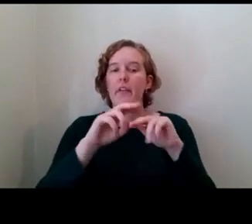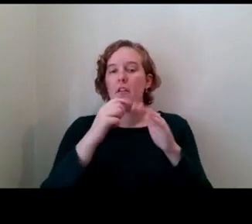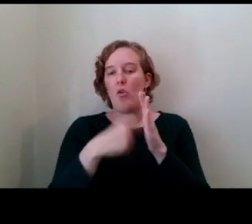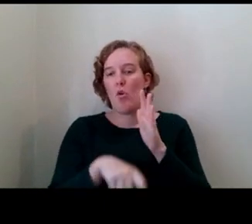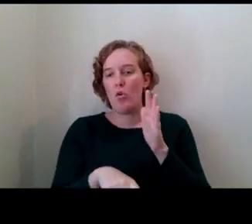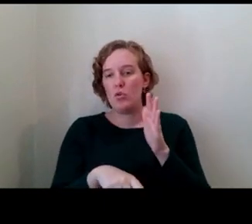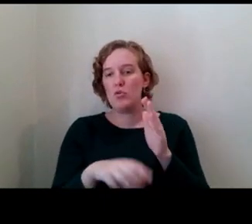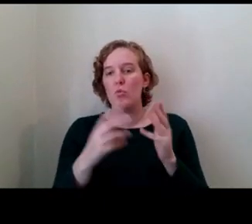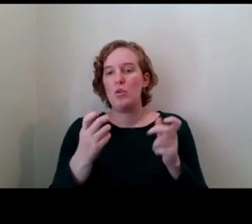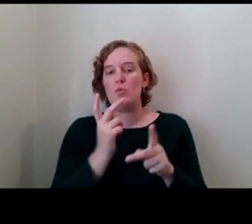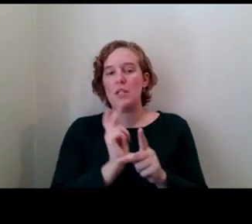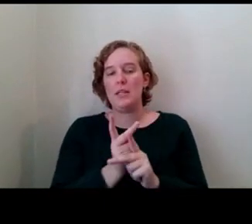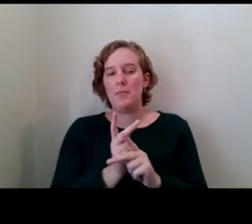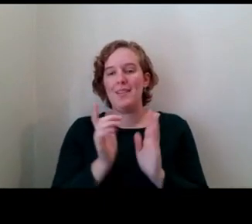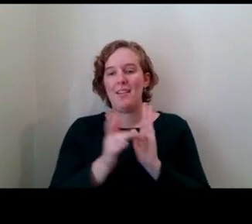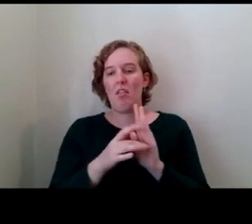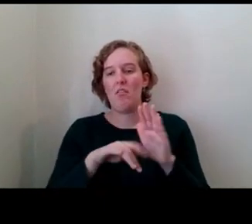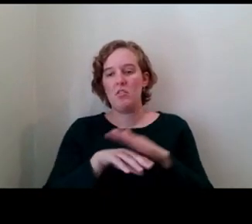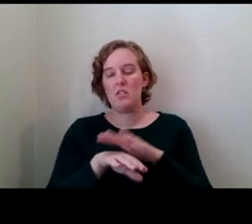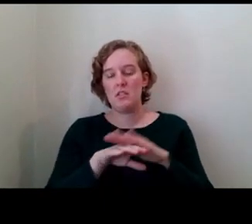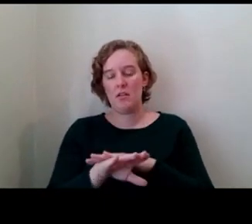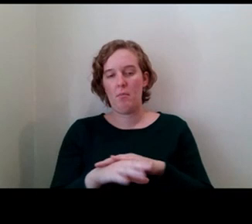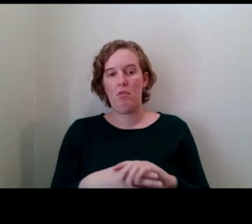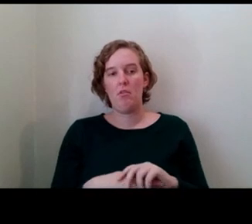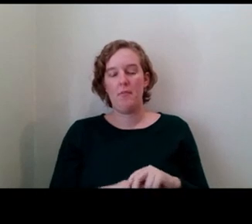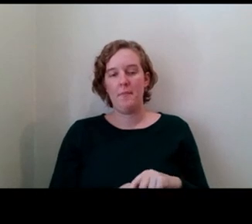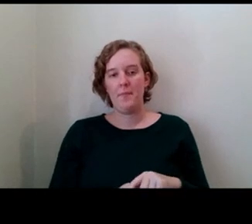technology accessible.